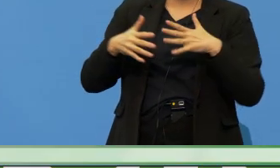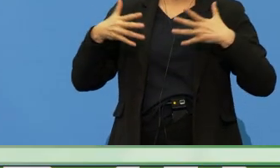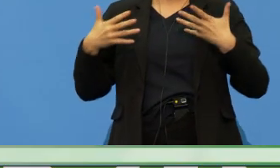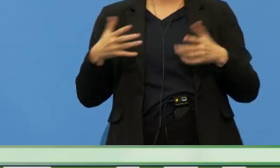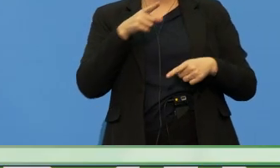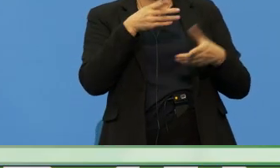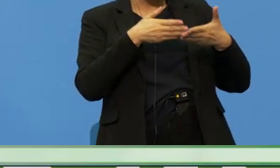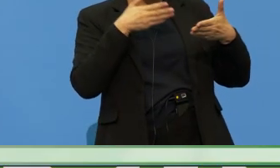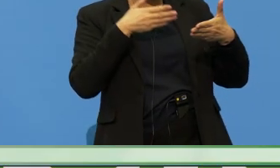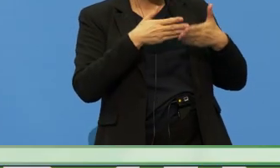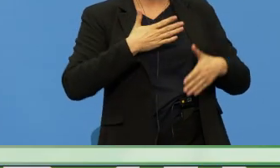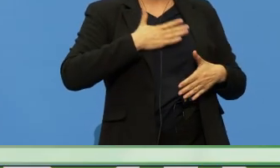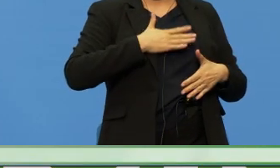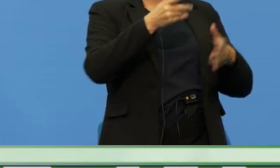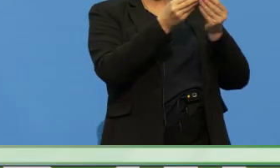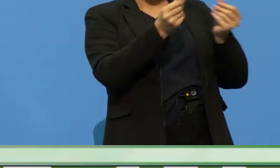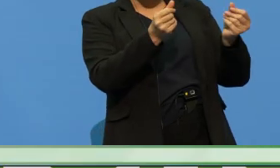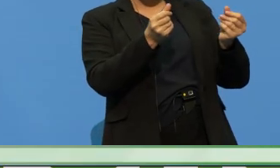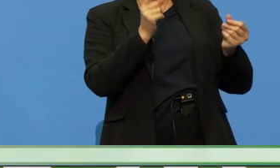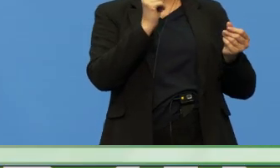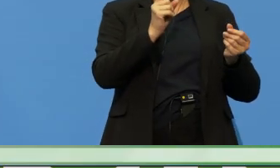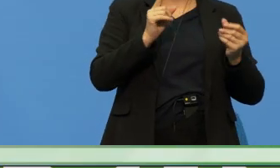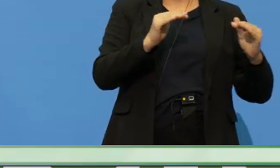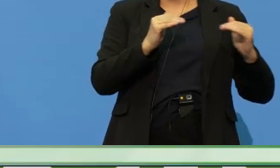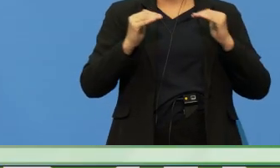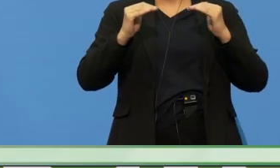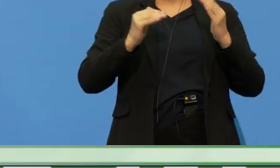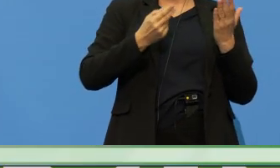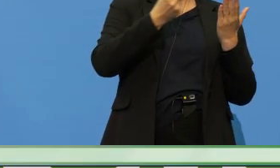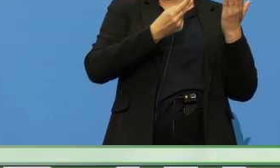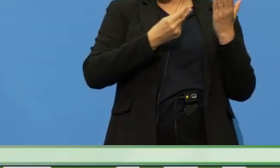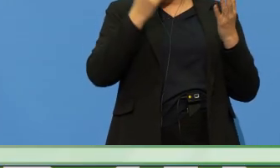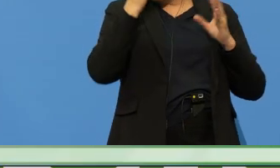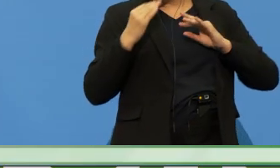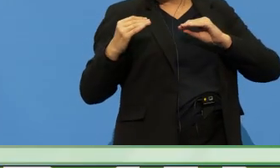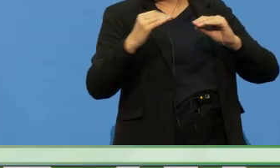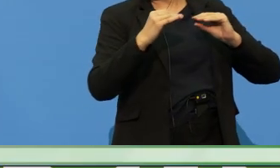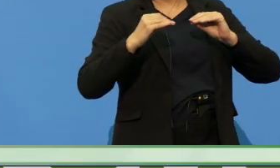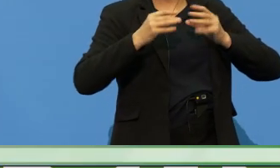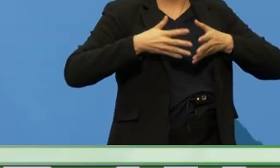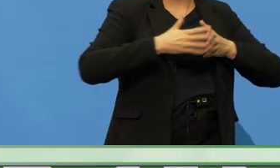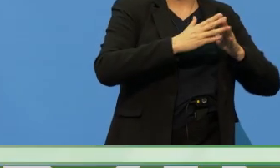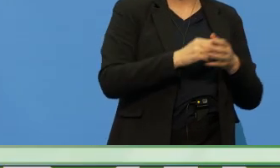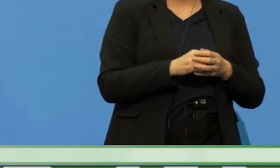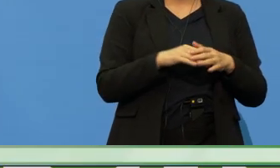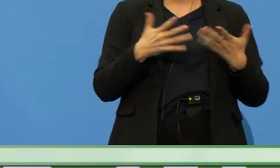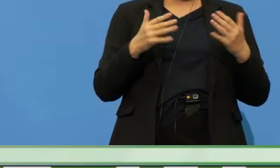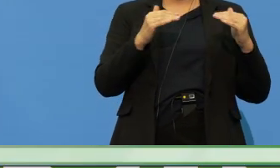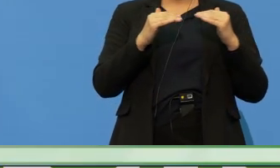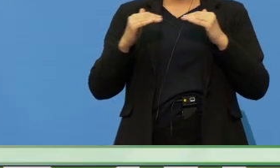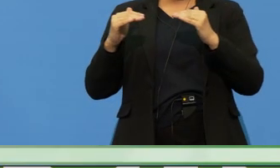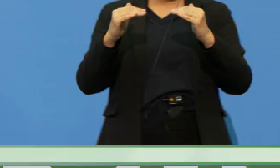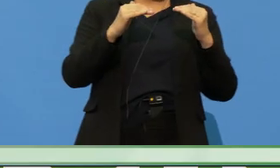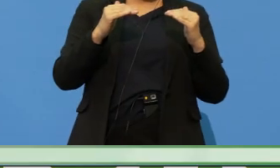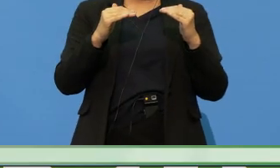many scales and many levels. It is a means or a tool to secure equitable inclusion as